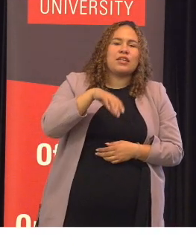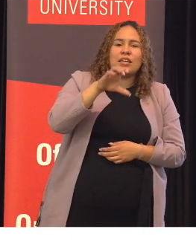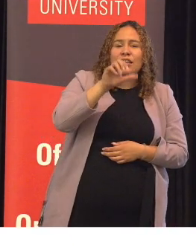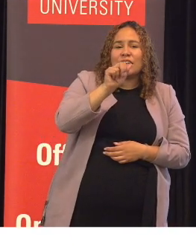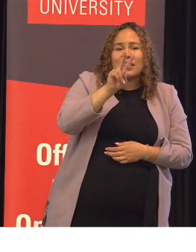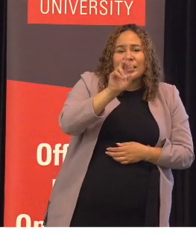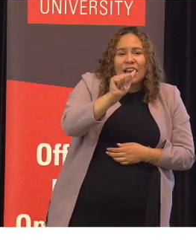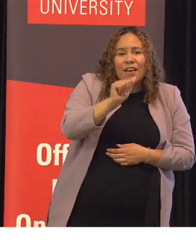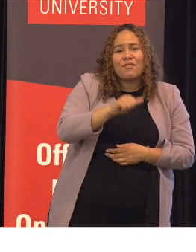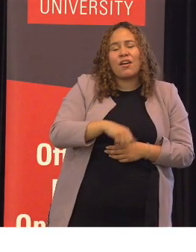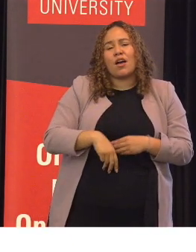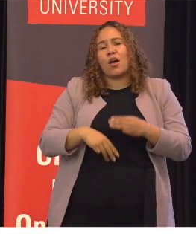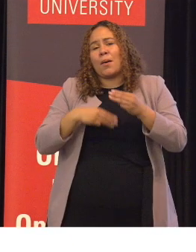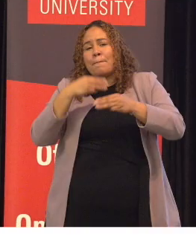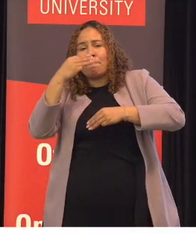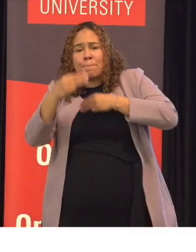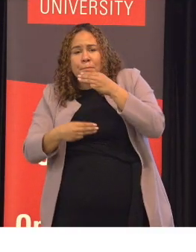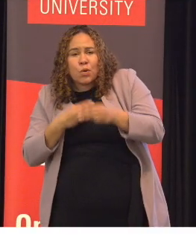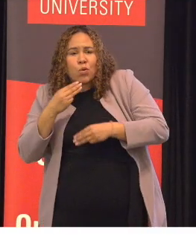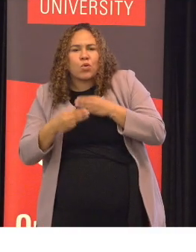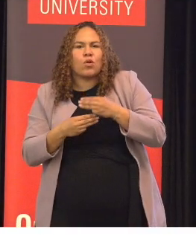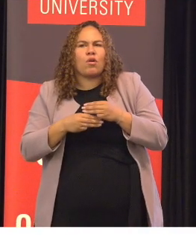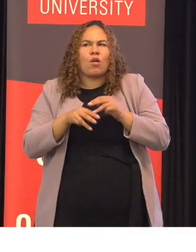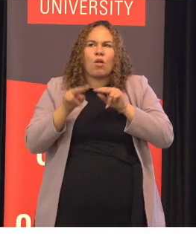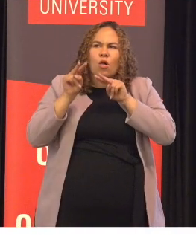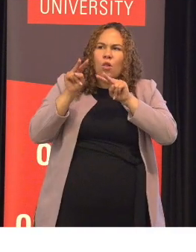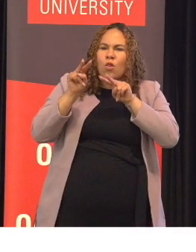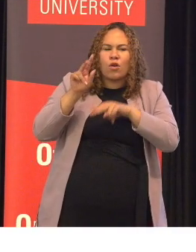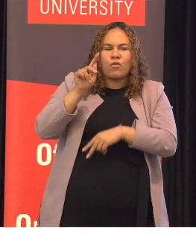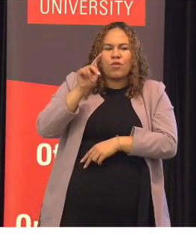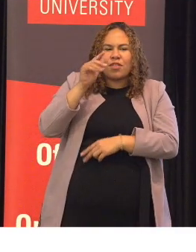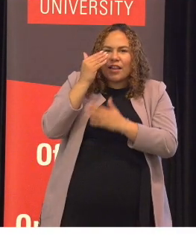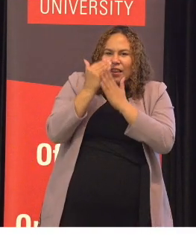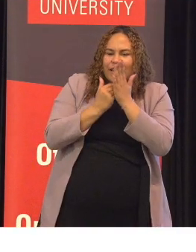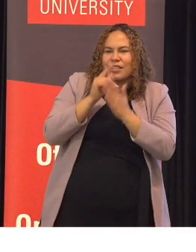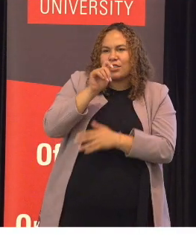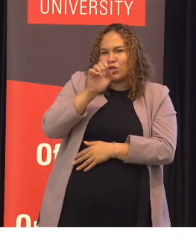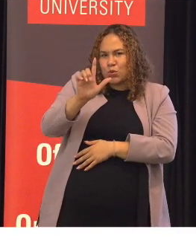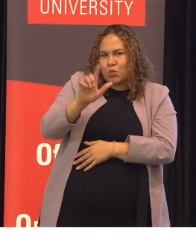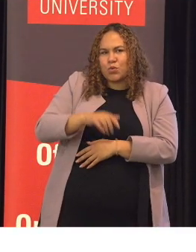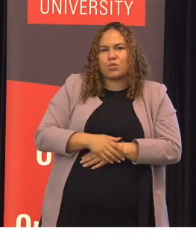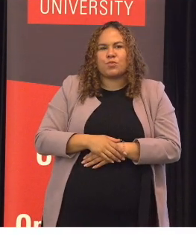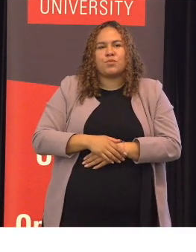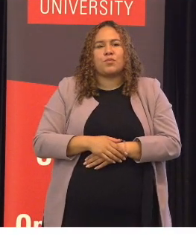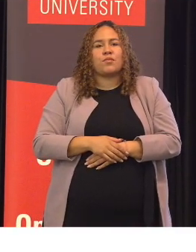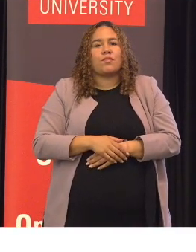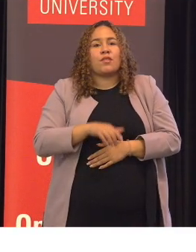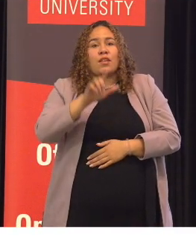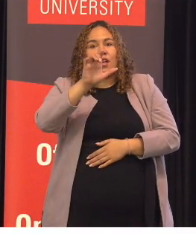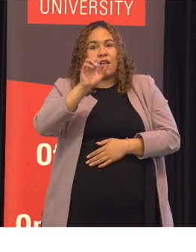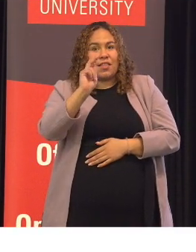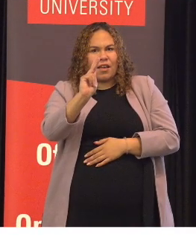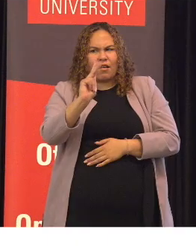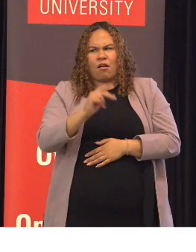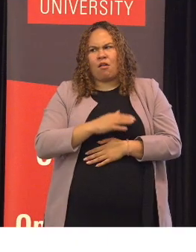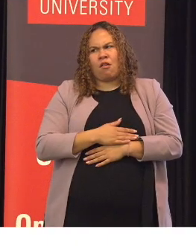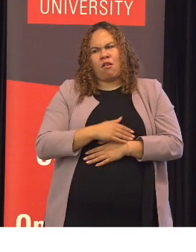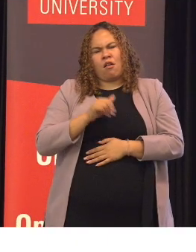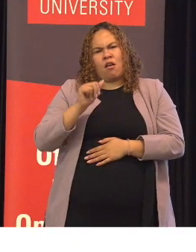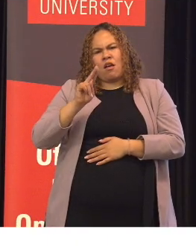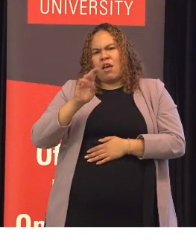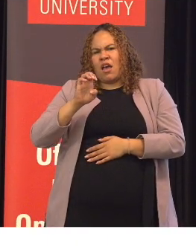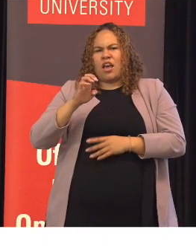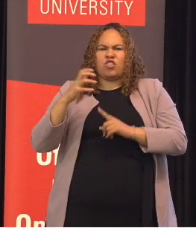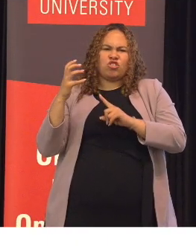or Moodle, look for the list tools. Links. Anne gave a great example of the